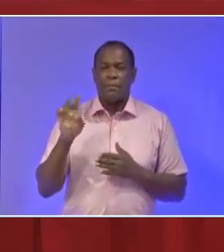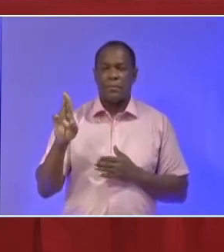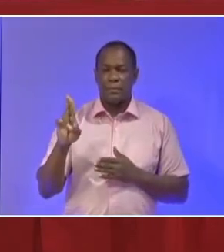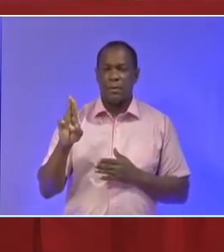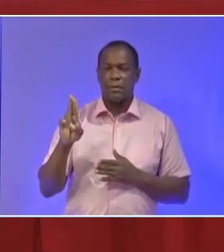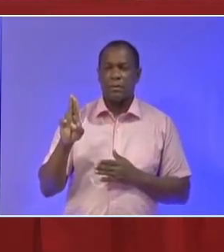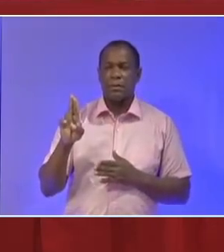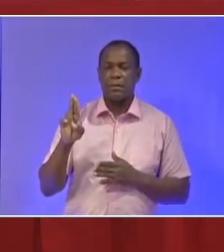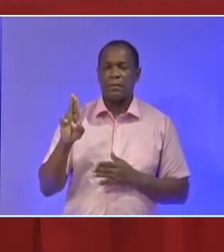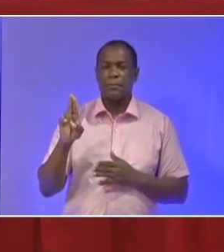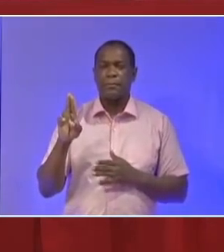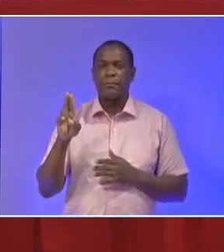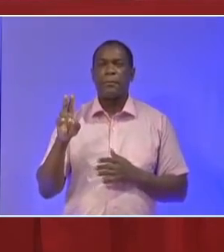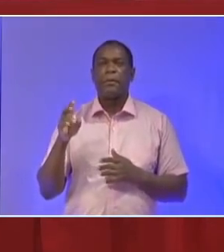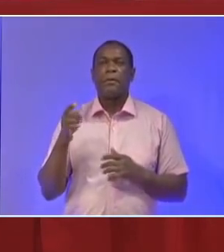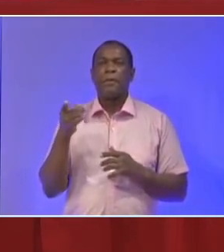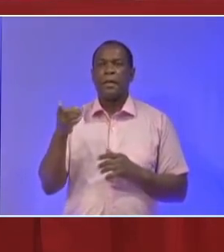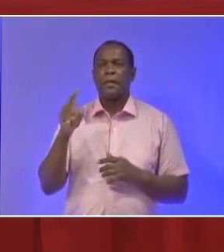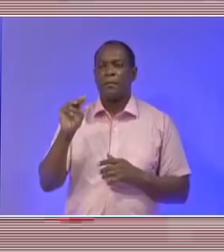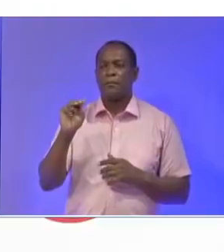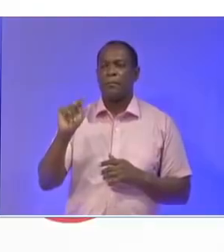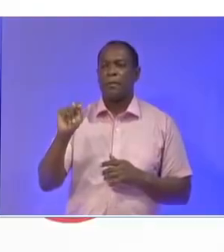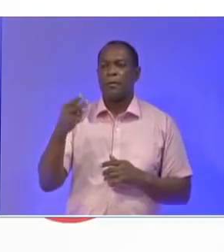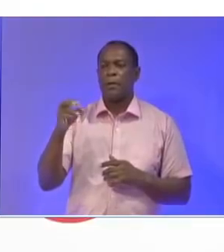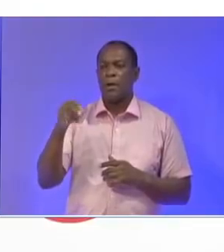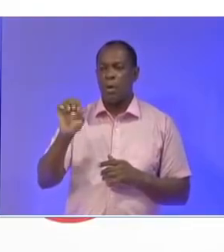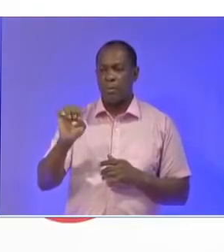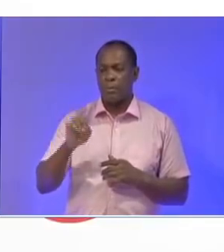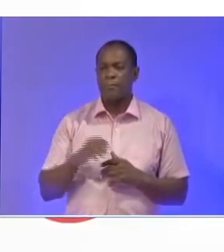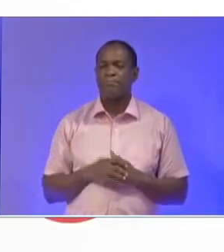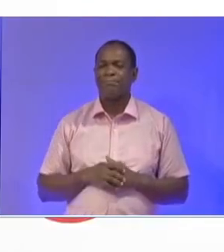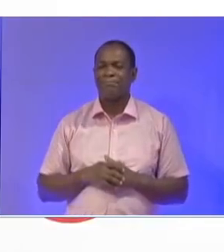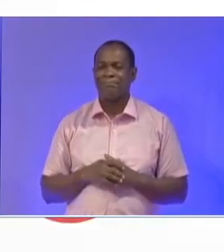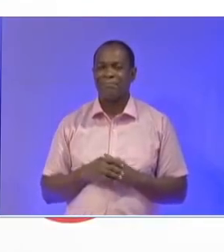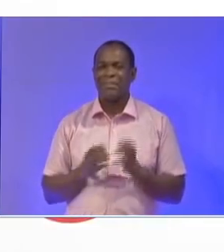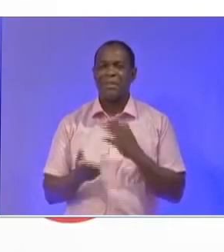Medical Sciences Complex Emergency Units. Good morning.